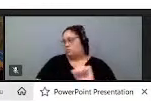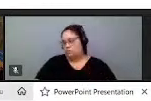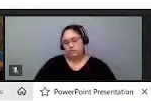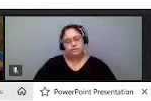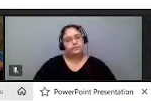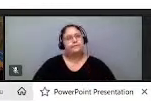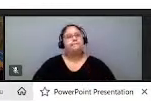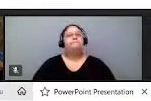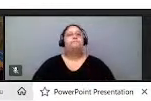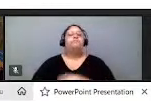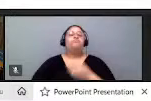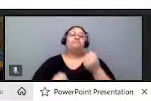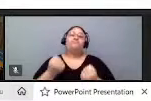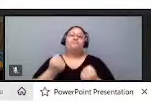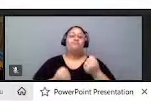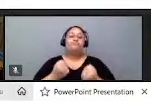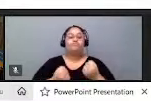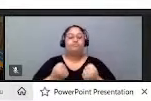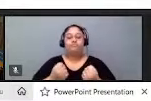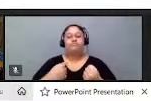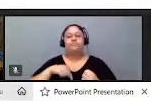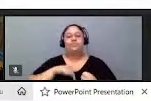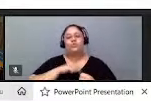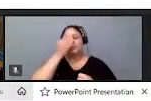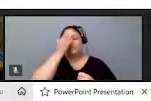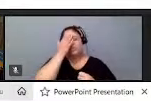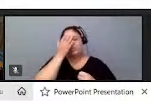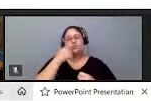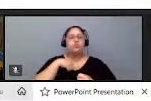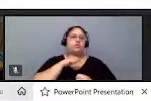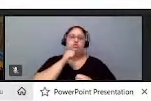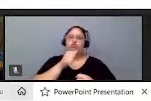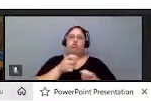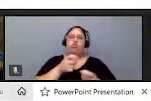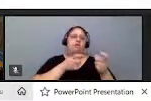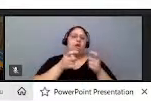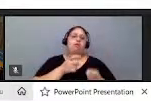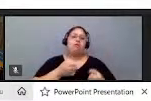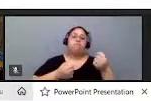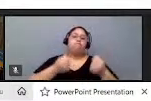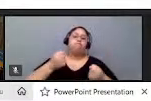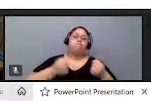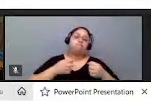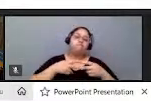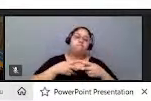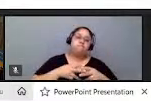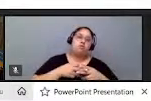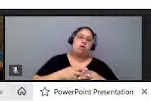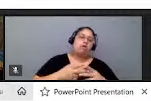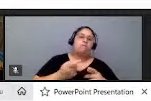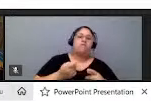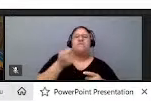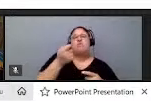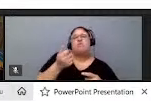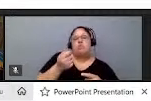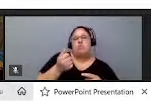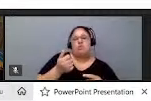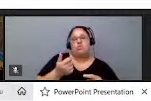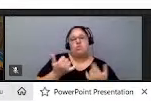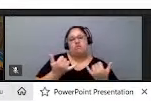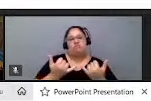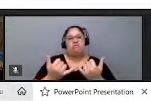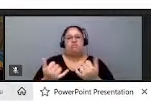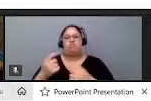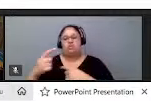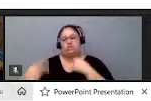Automotive we know that we we don't uh handle Automotive Products although they are very few um I think in the current